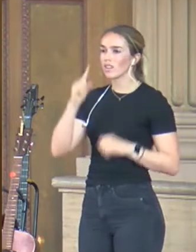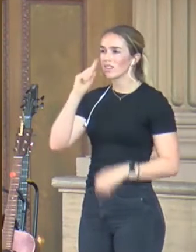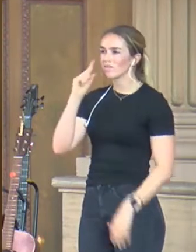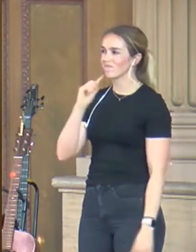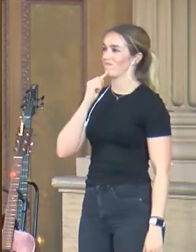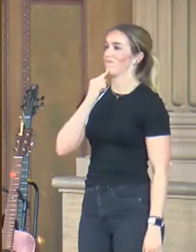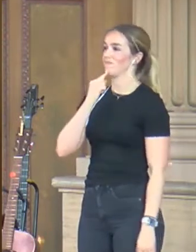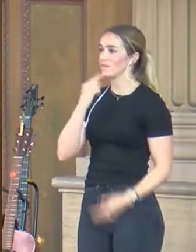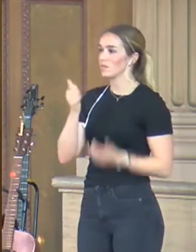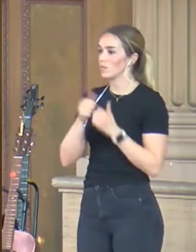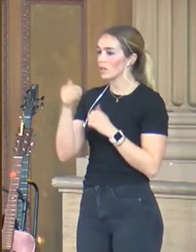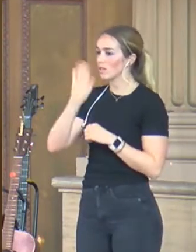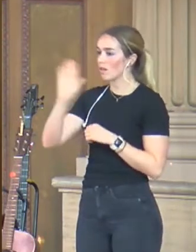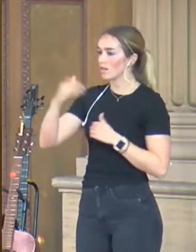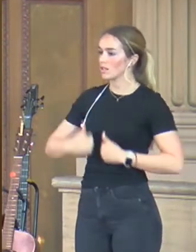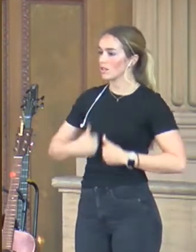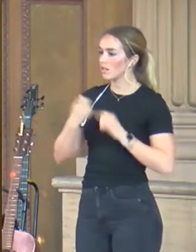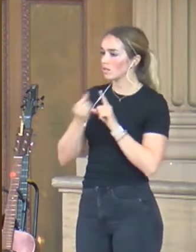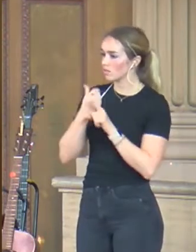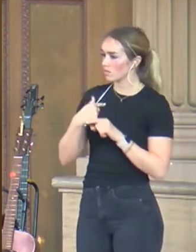despise a broken and contrite heart.